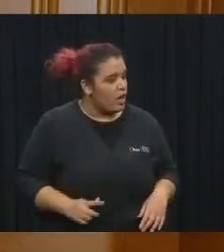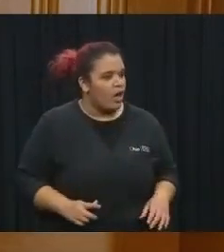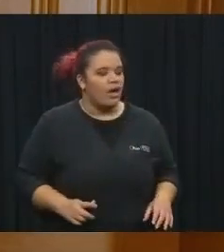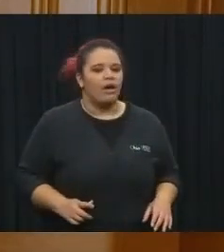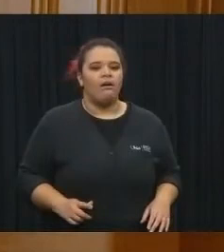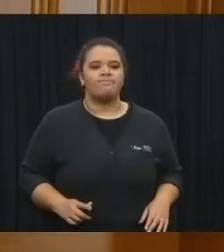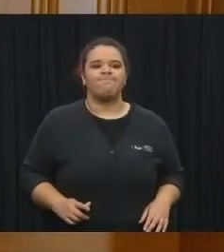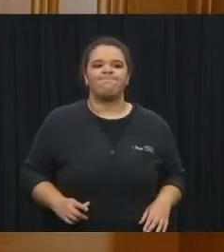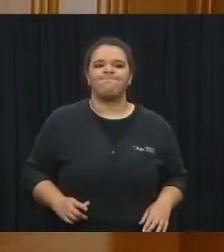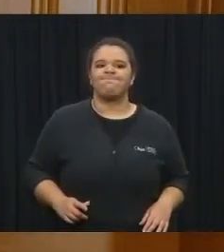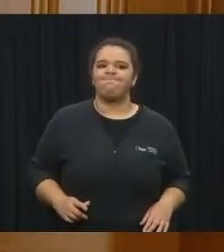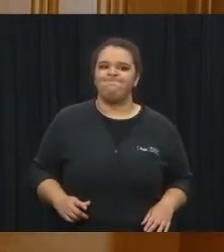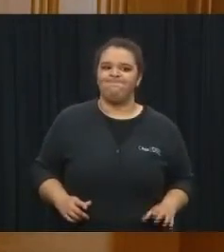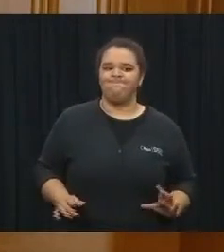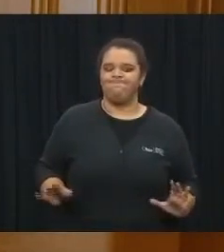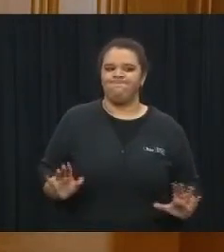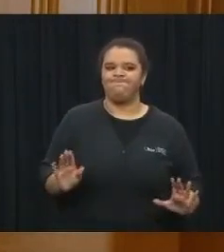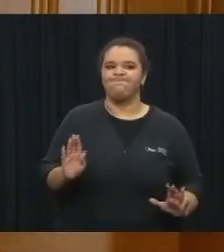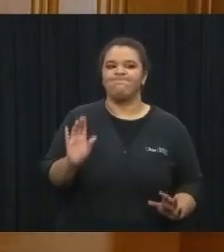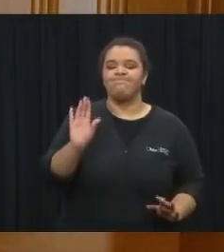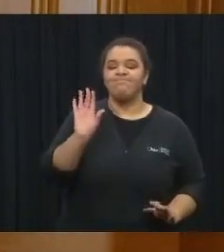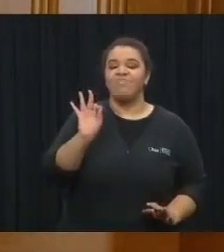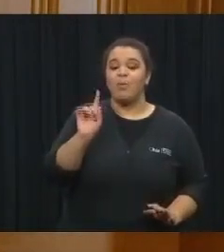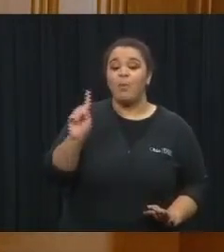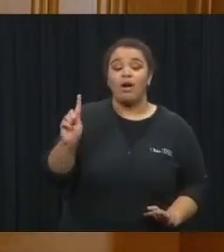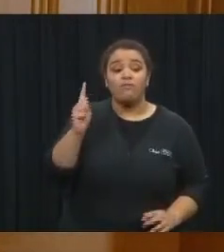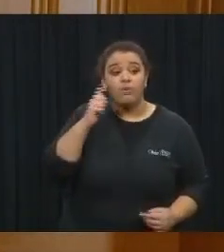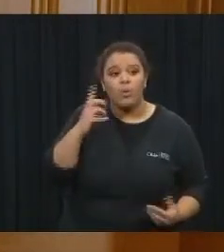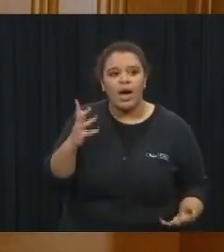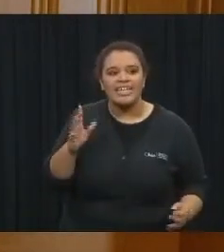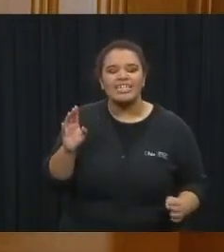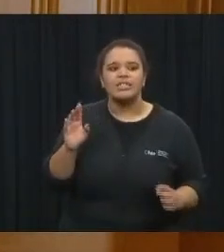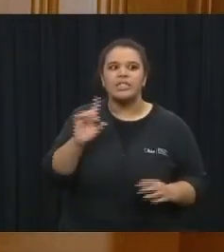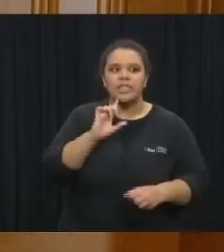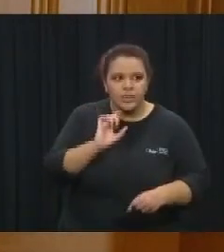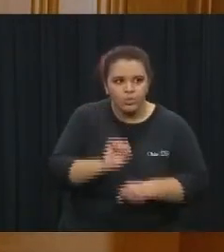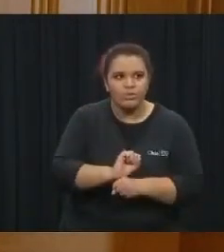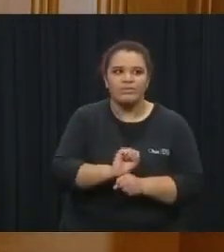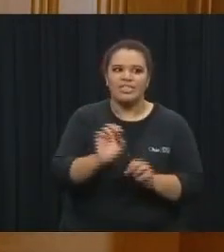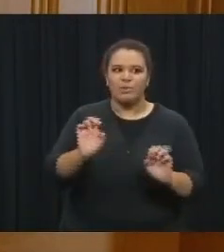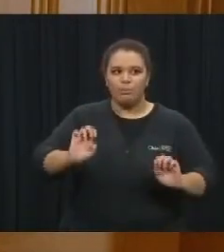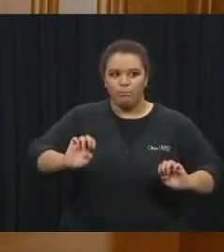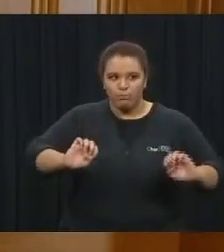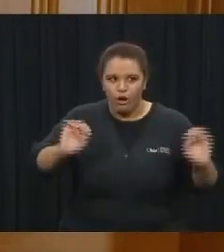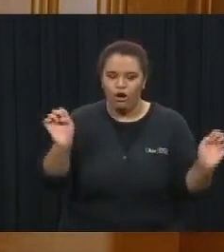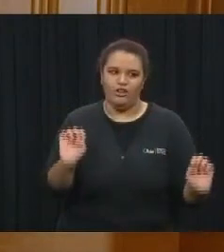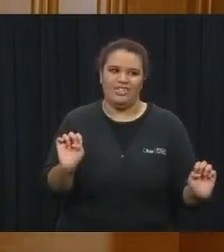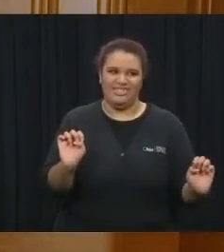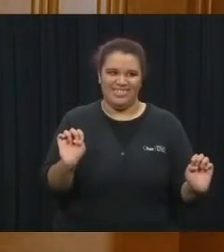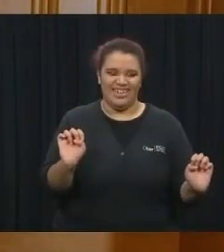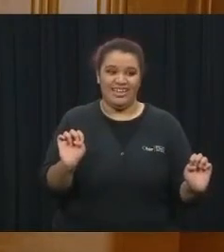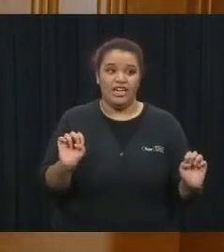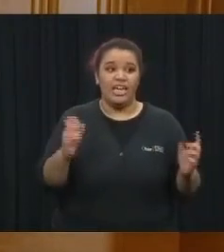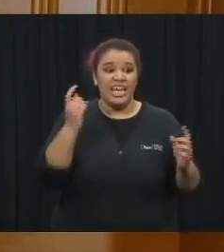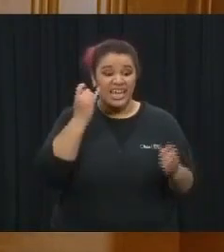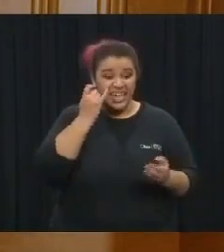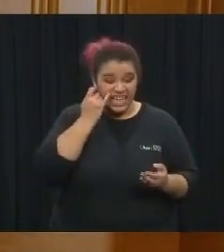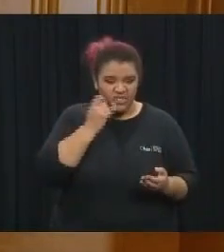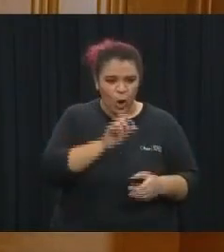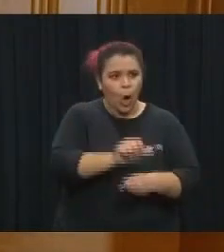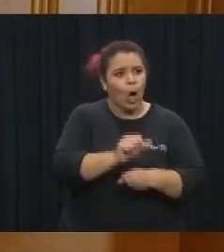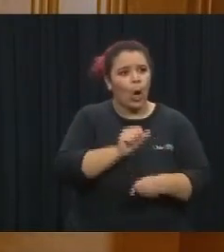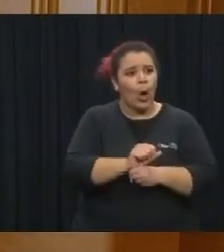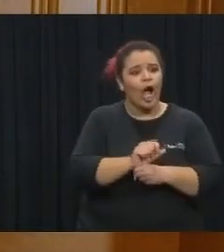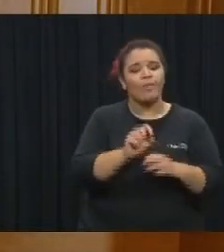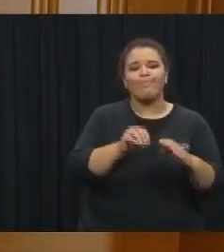for the emergencies. I mean, the people they can reach out to certainly is to the local health department to get